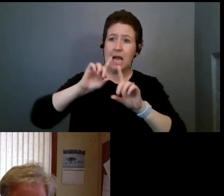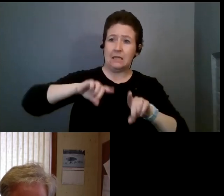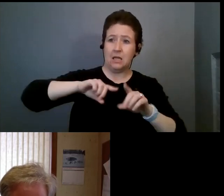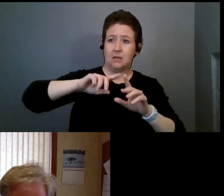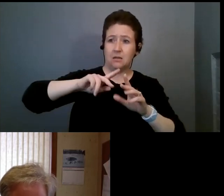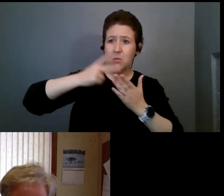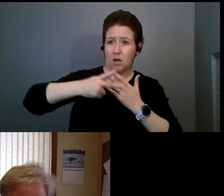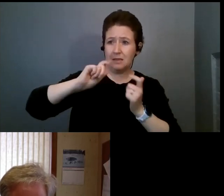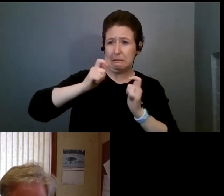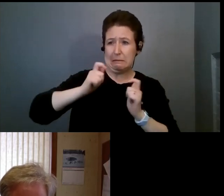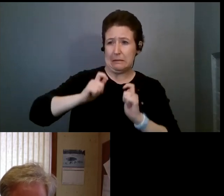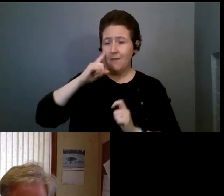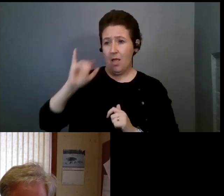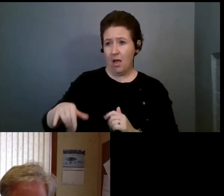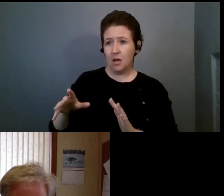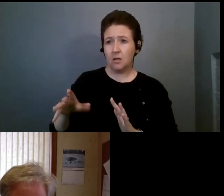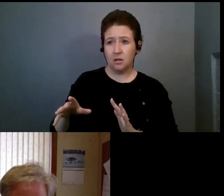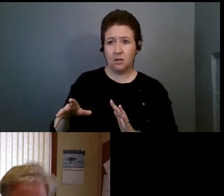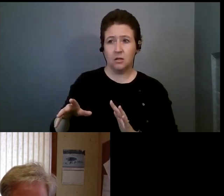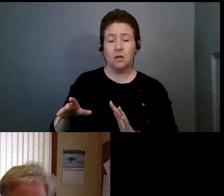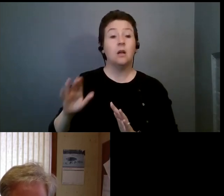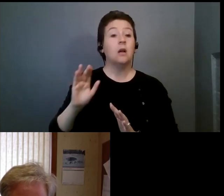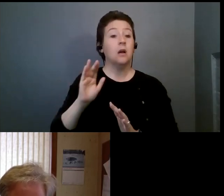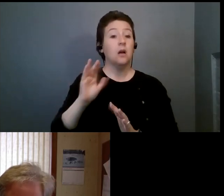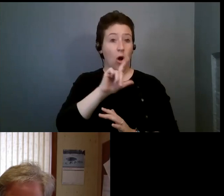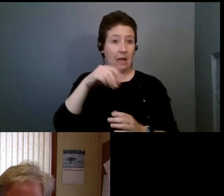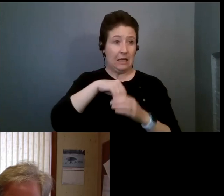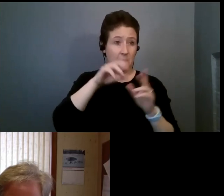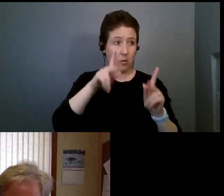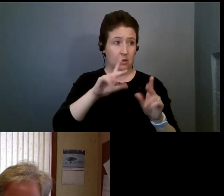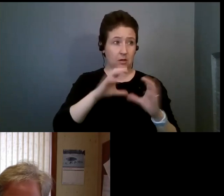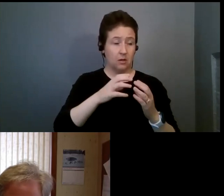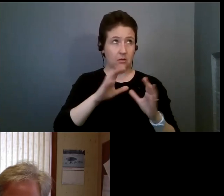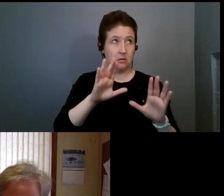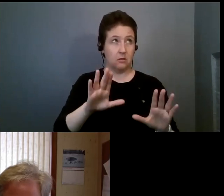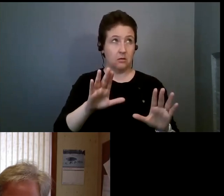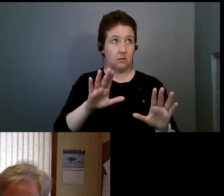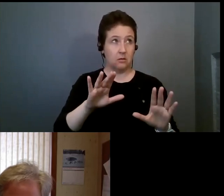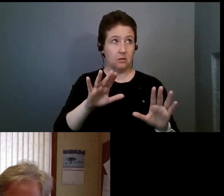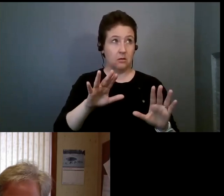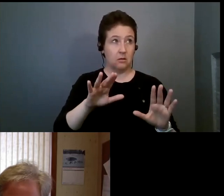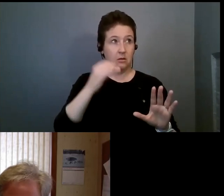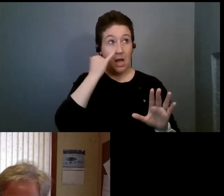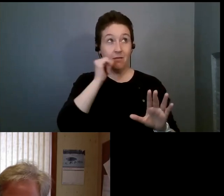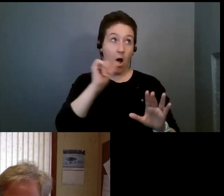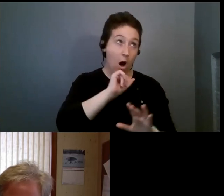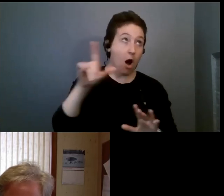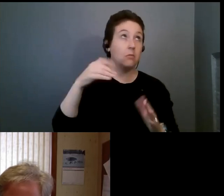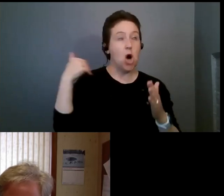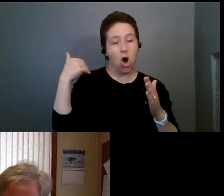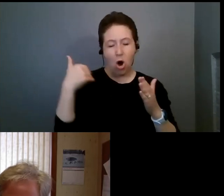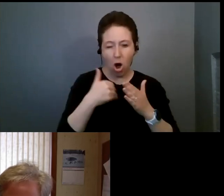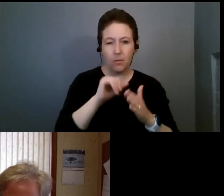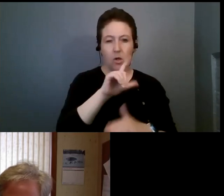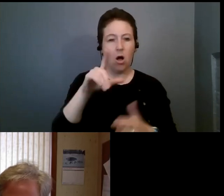to accommodate that? All of our in-person class, I believe all, if not all, very close to all